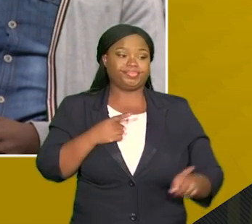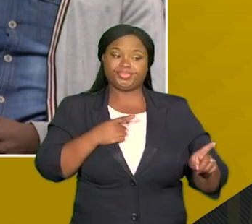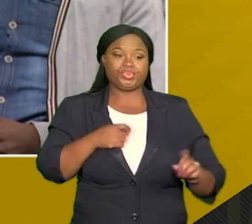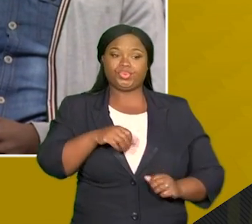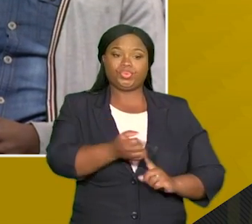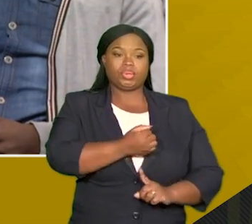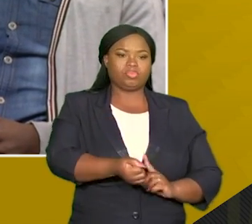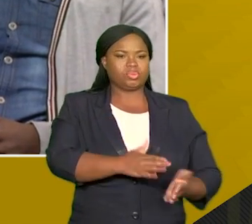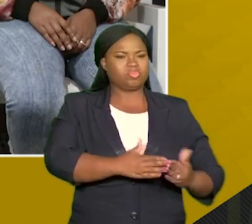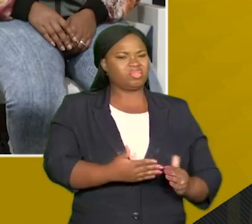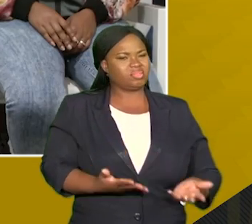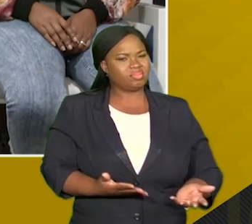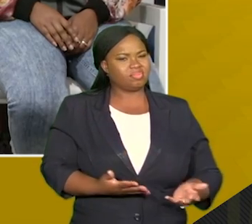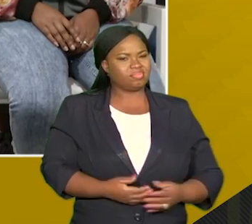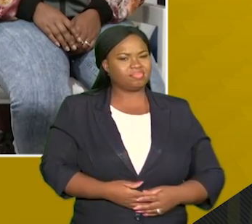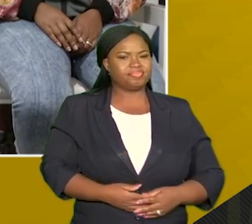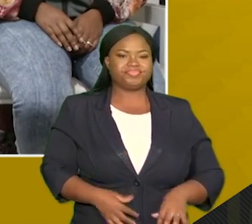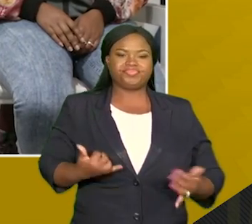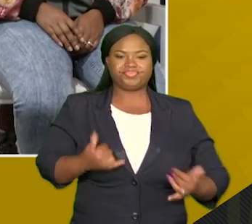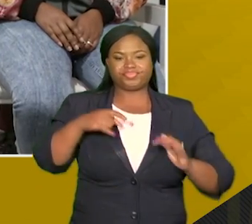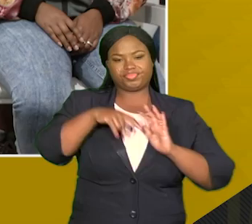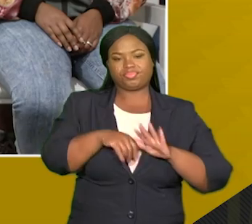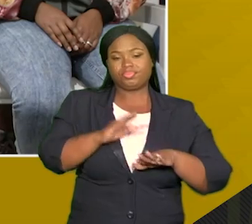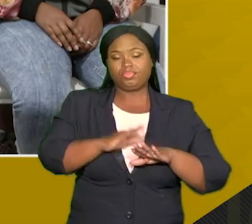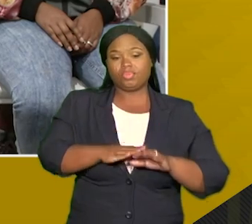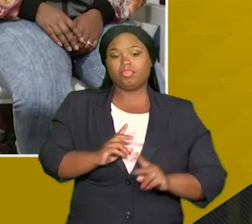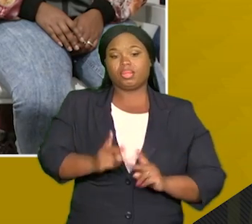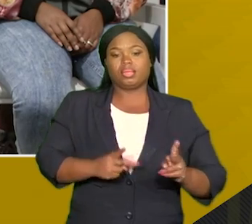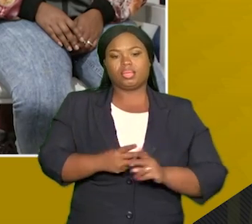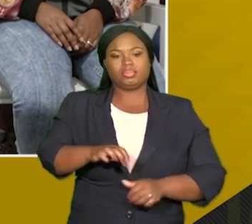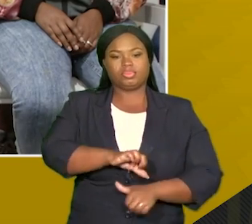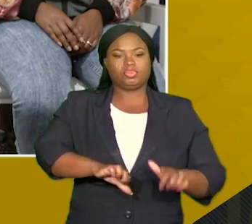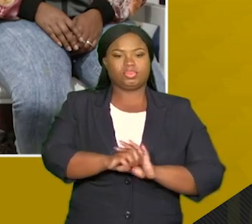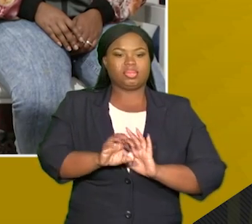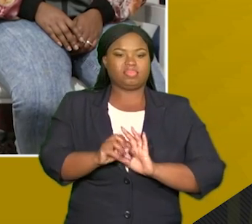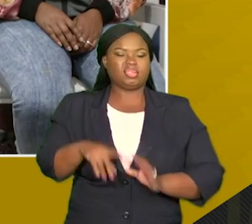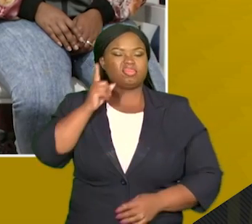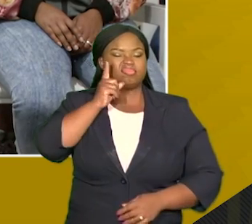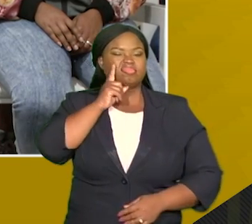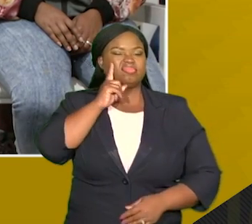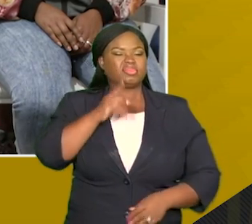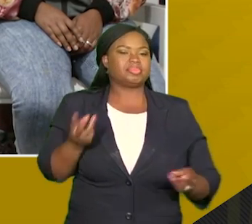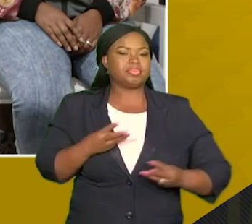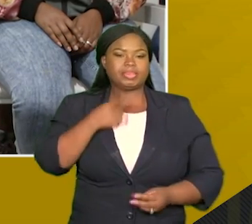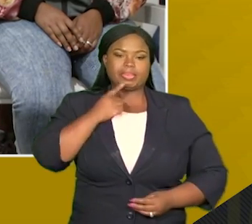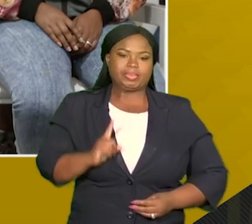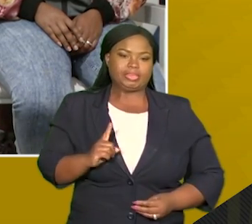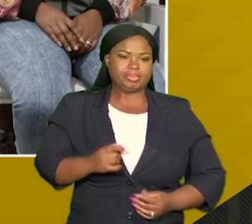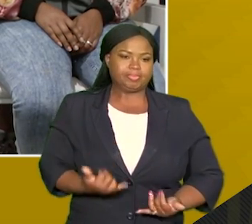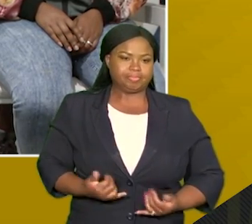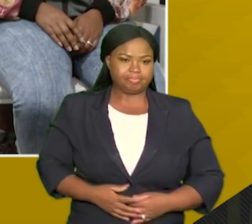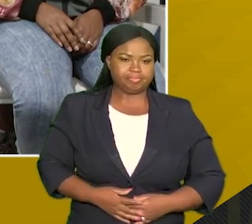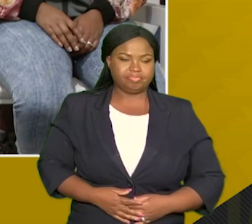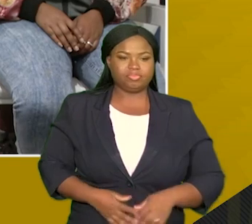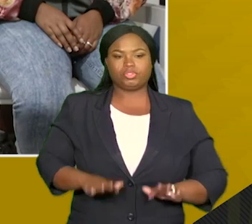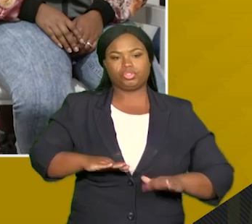no hlukumeza mphakathi. Iyona into sobe sibhekisisa kahle but asibheke na social media kuzo zonke nje inkundla zokuxhumana ukuthi abantu bathini about uhlelo namhlanje